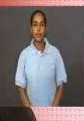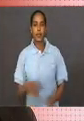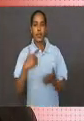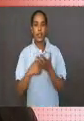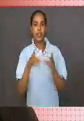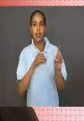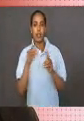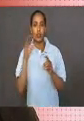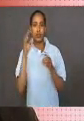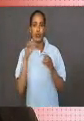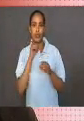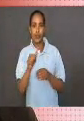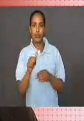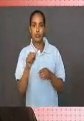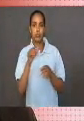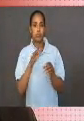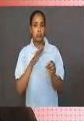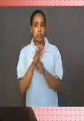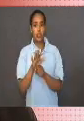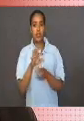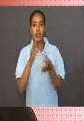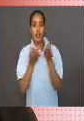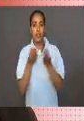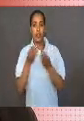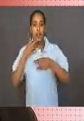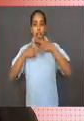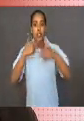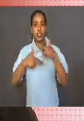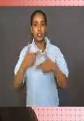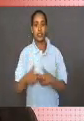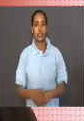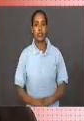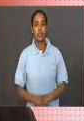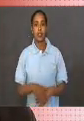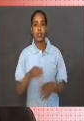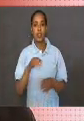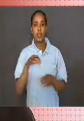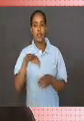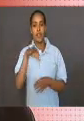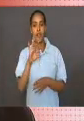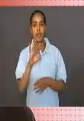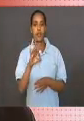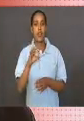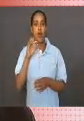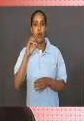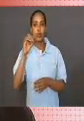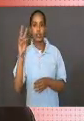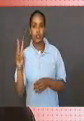It does not just refer to reactions involving